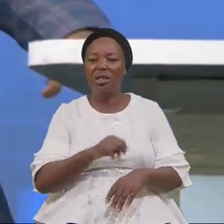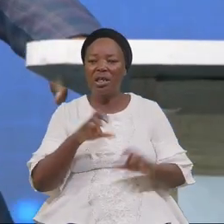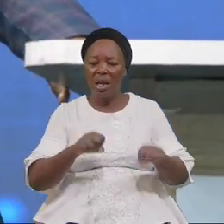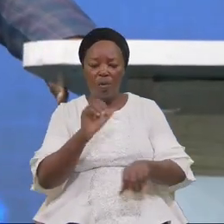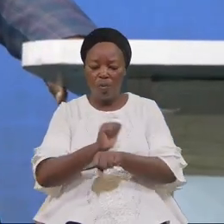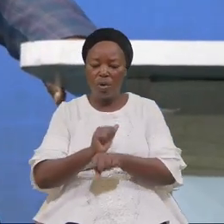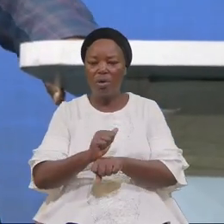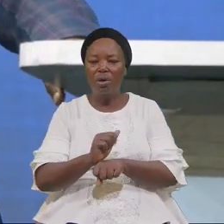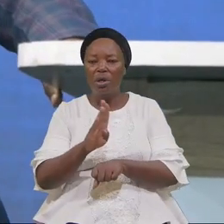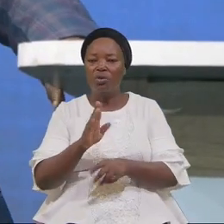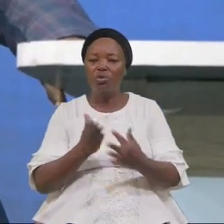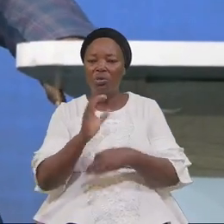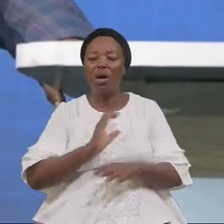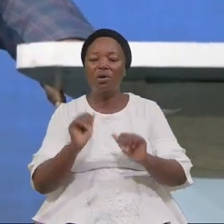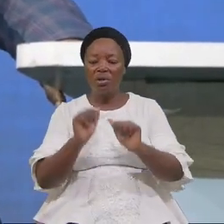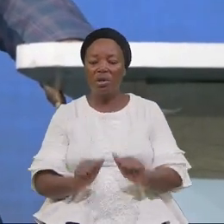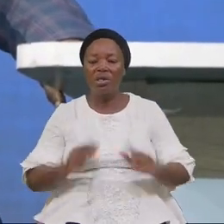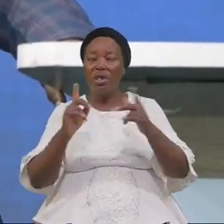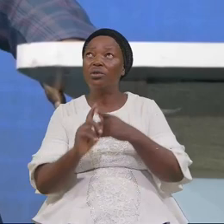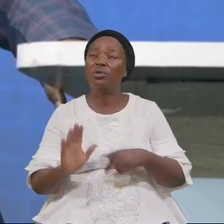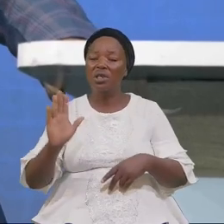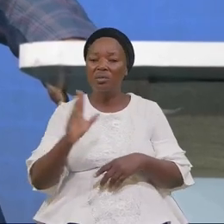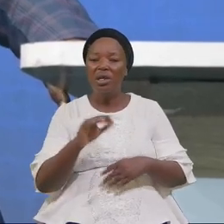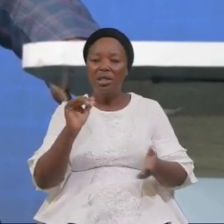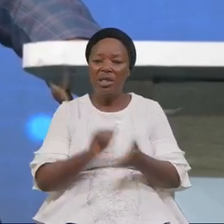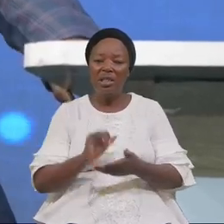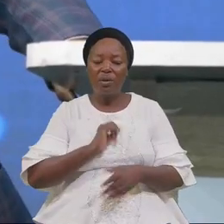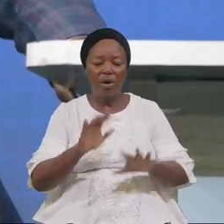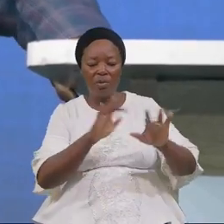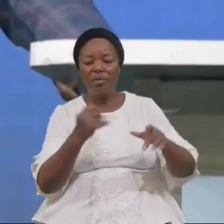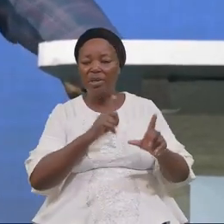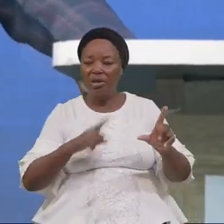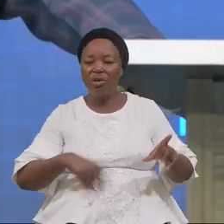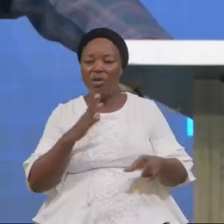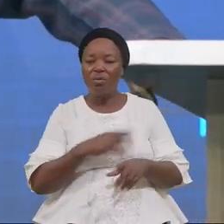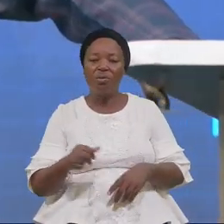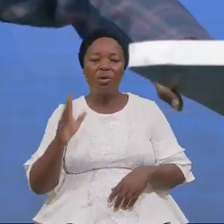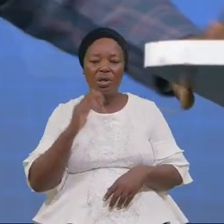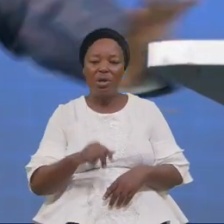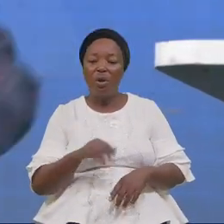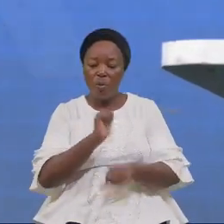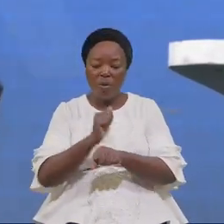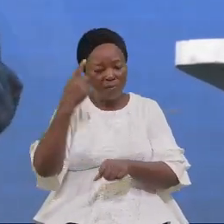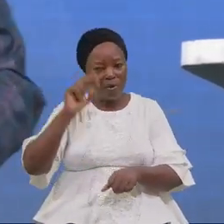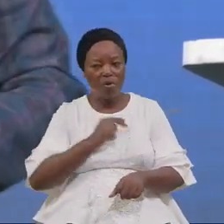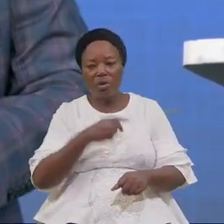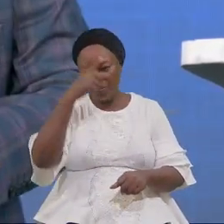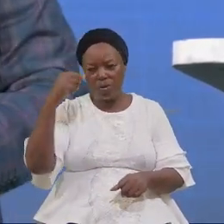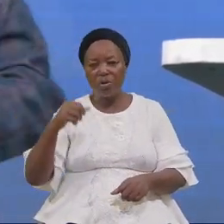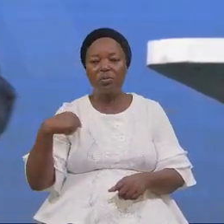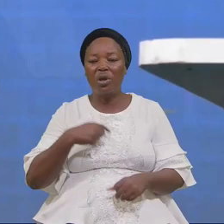the compassion of the Lord. It's activated by our faith in him. That's the compassion of the Lord.